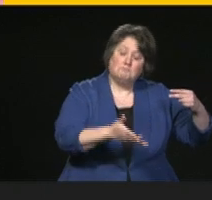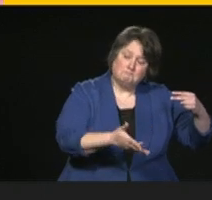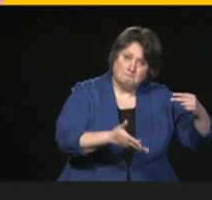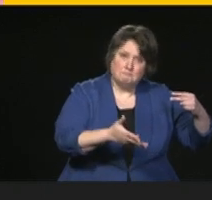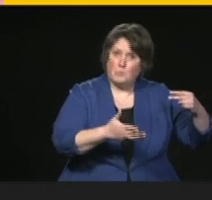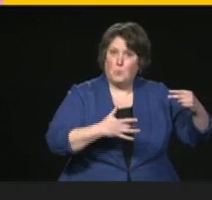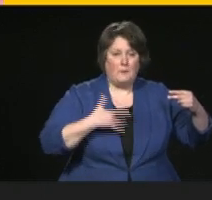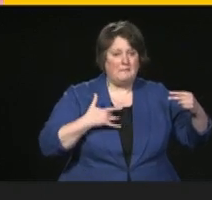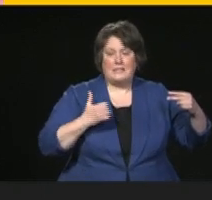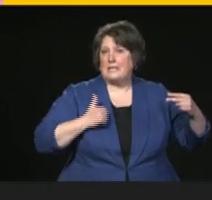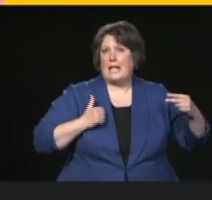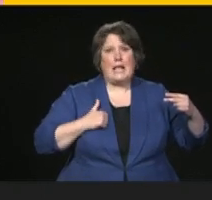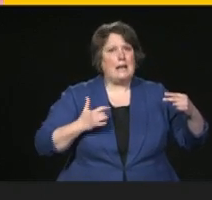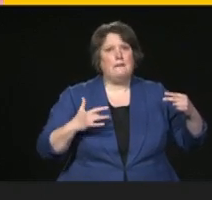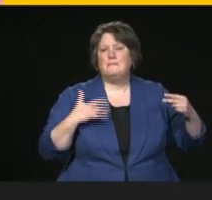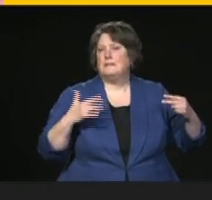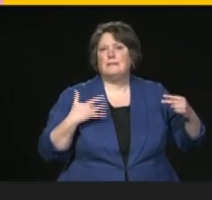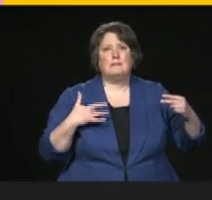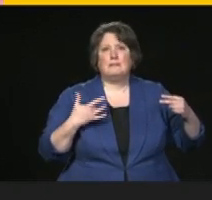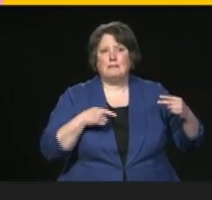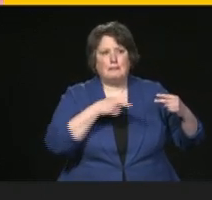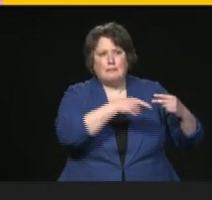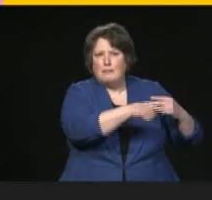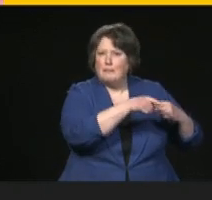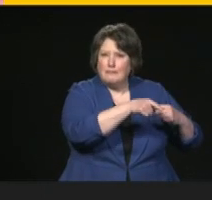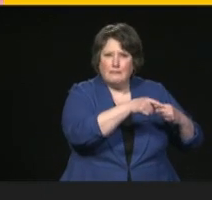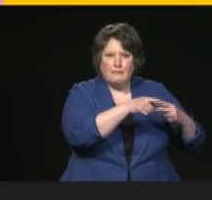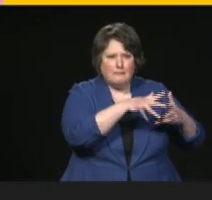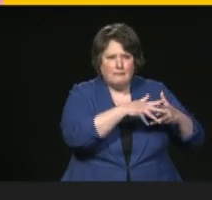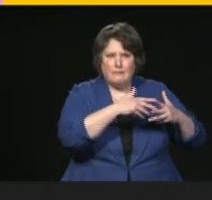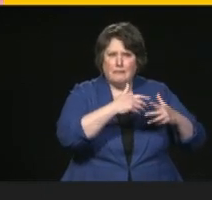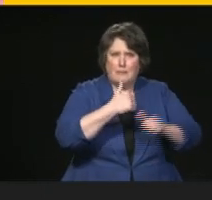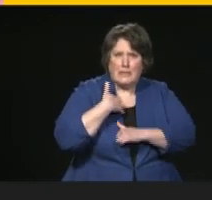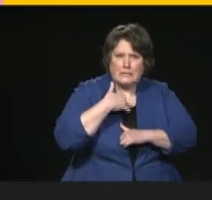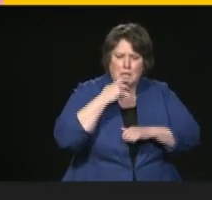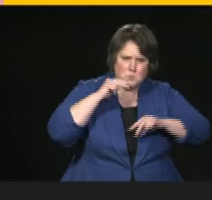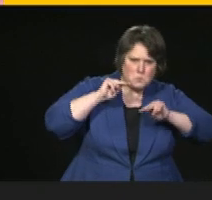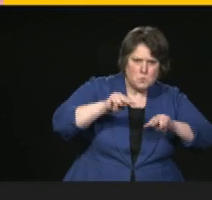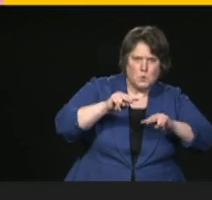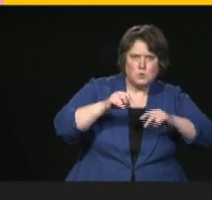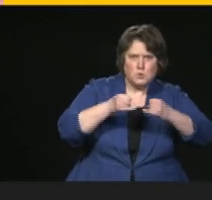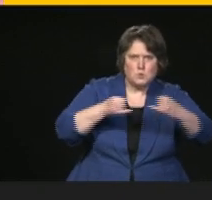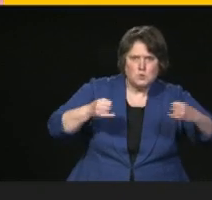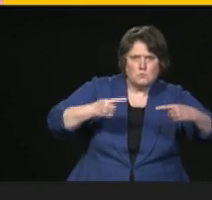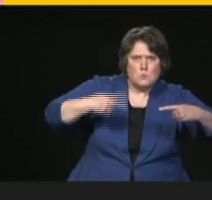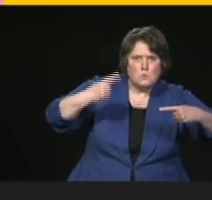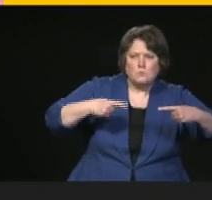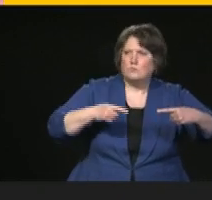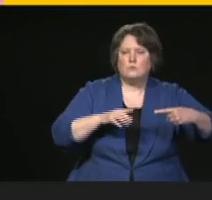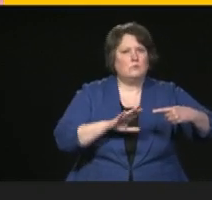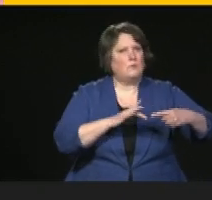having troops at the borders, at the Canadian-American border, is not necessary.